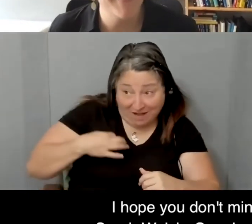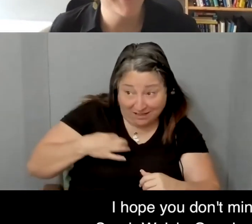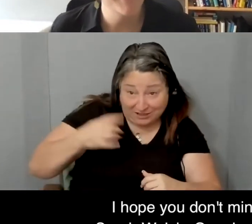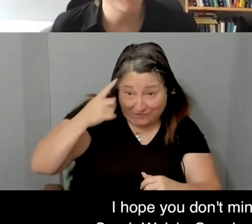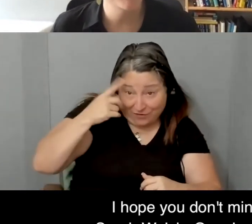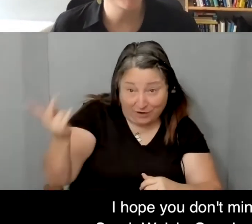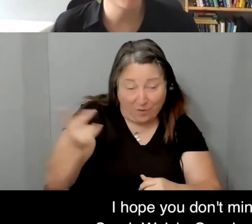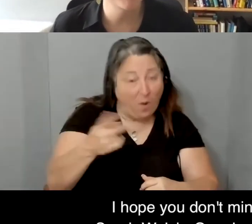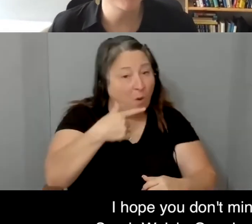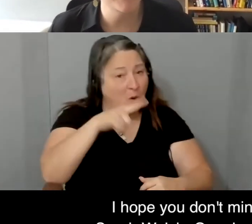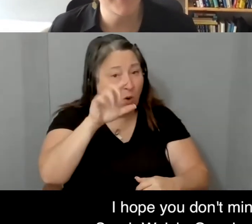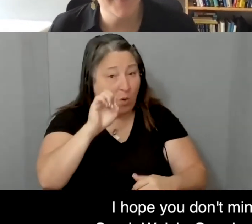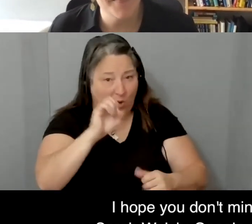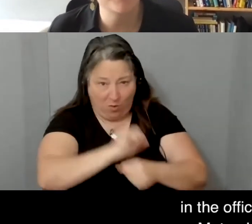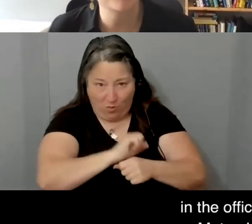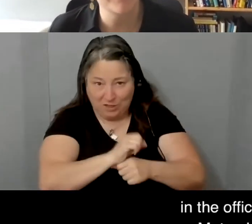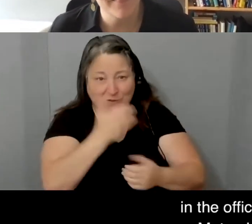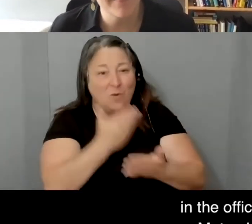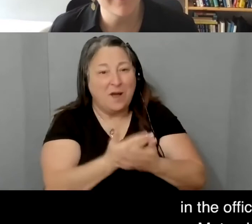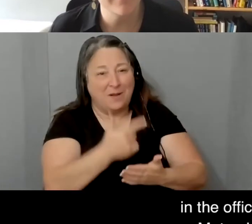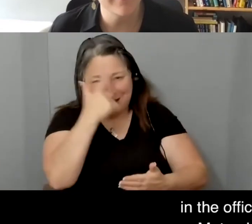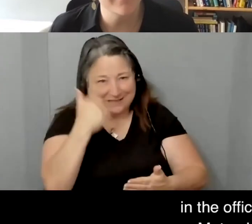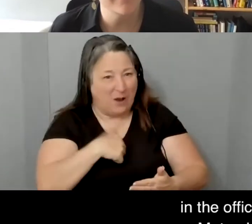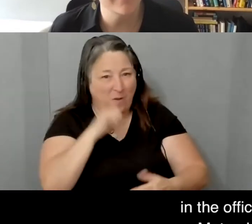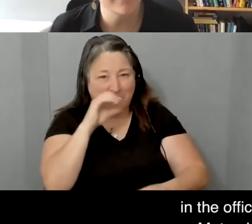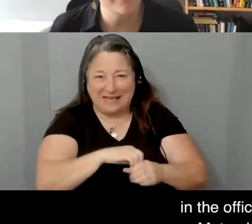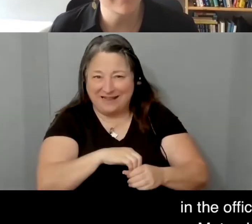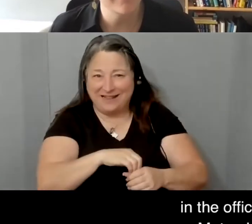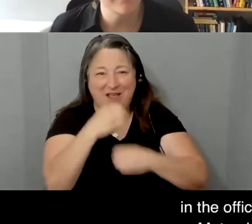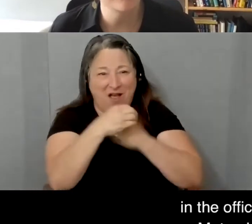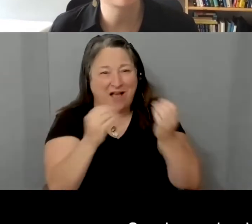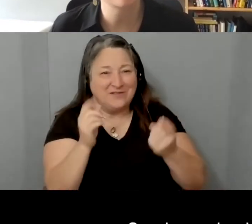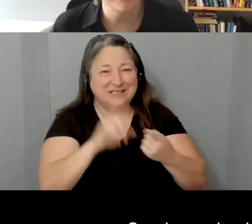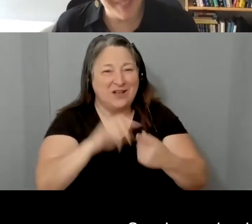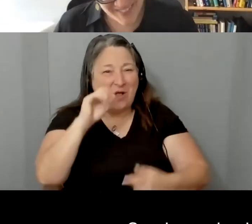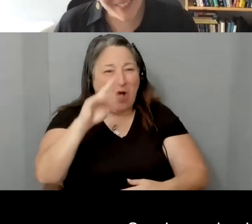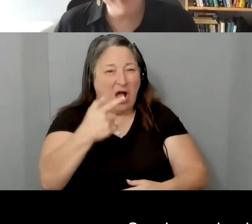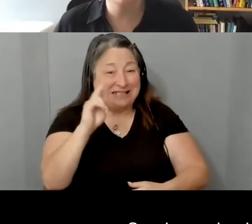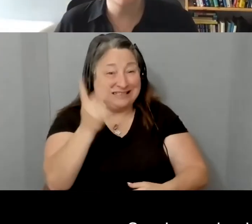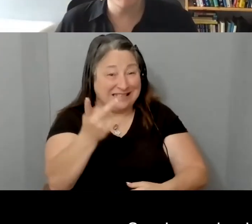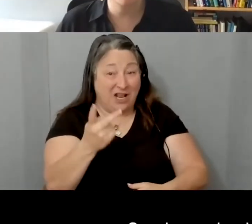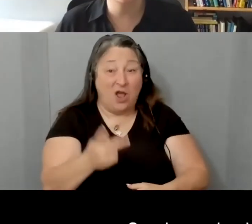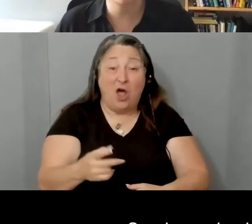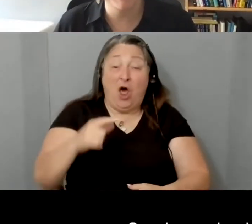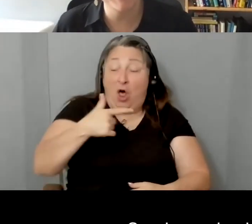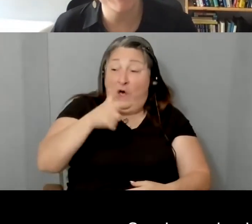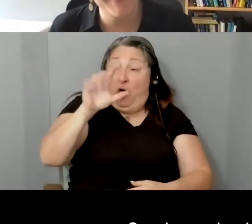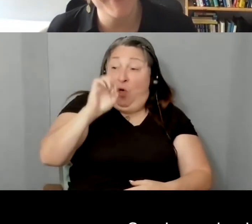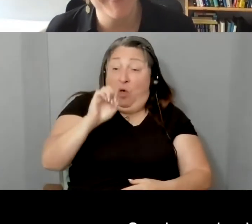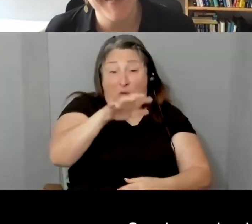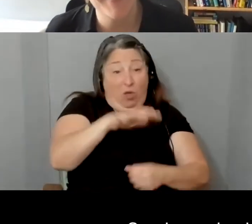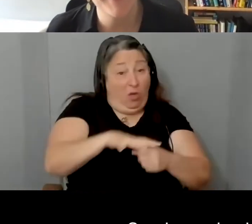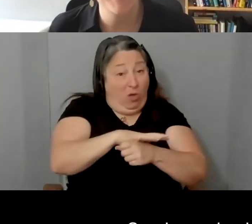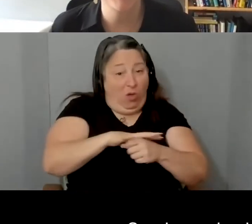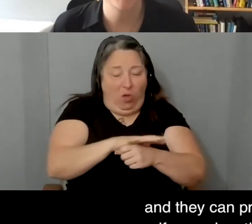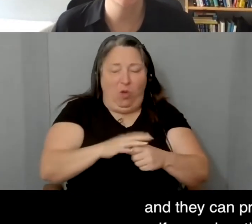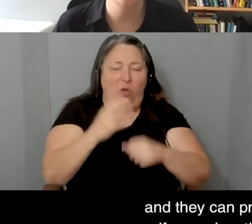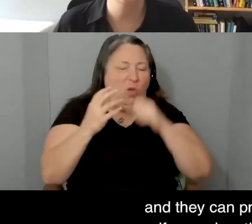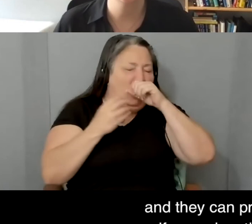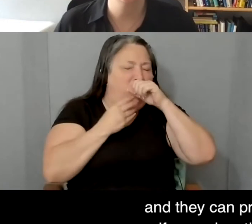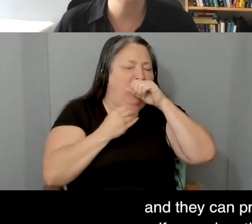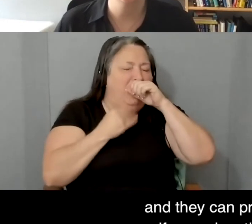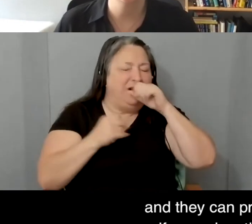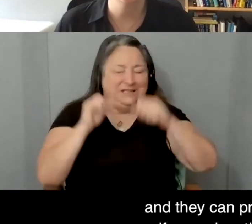Google also works well because I won't be in the office until August 2nd. There you go. Google your local Jewish vocational service,